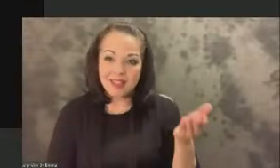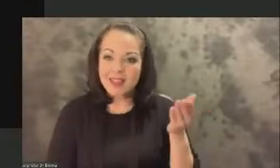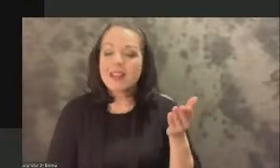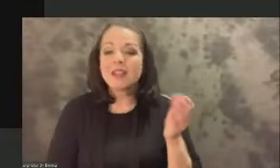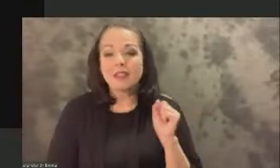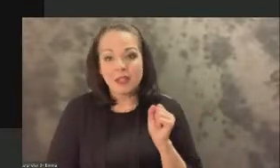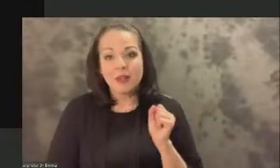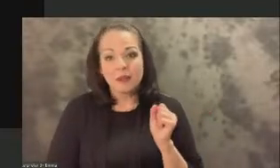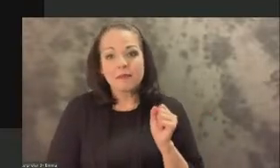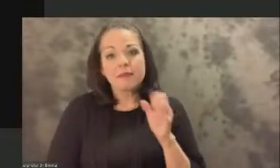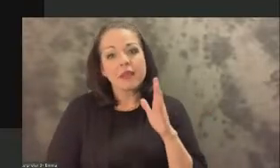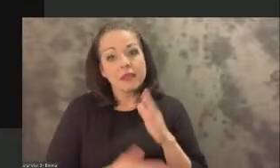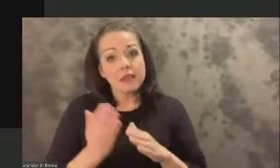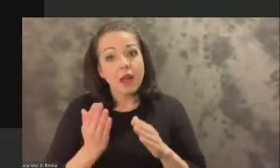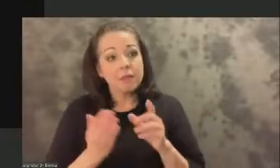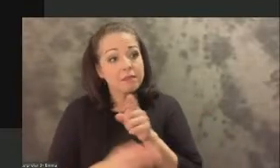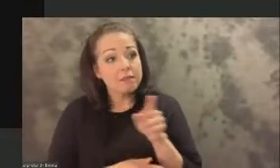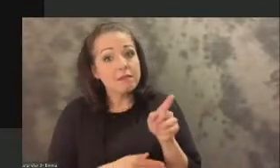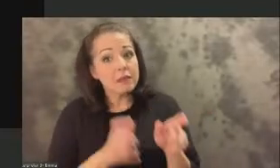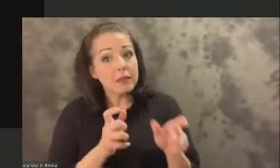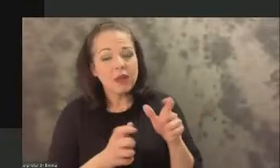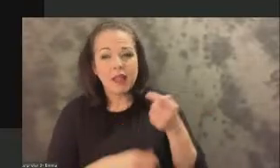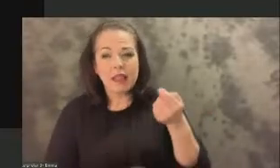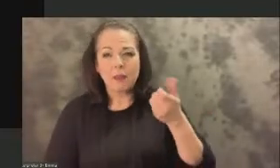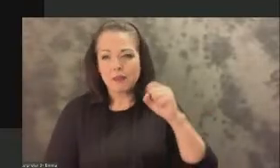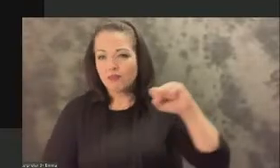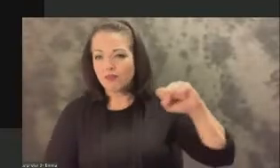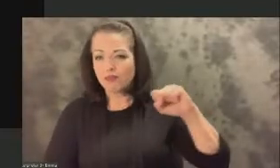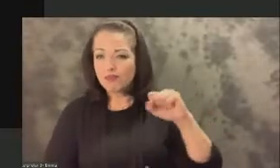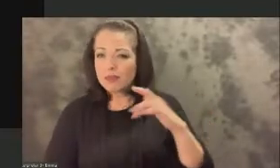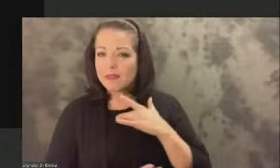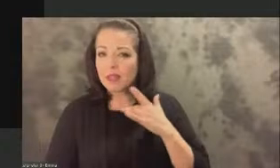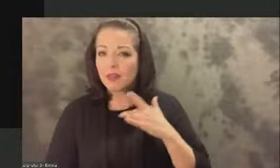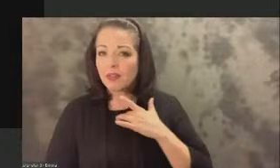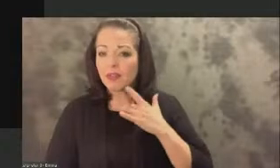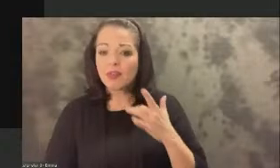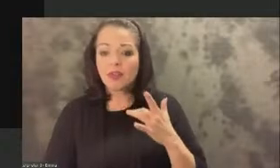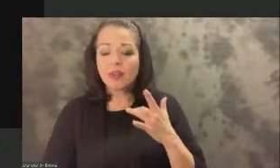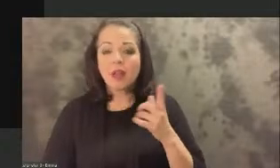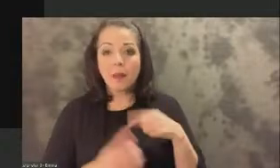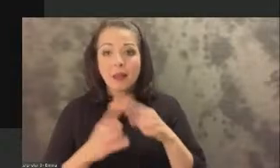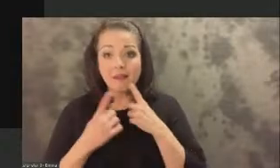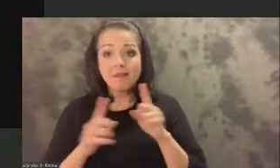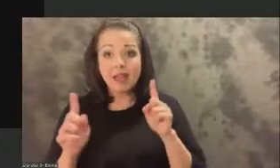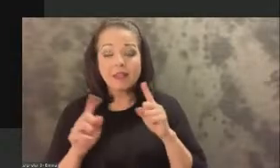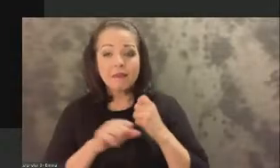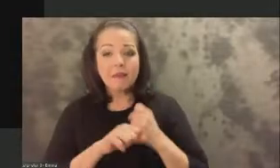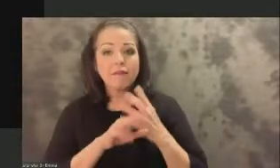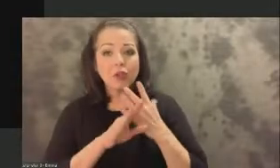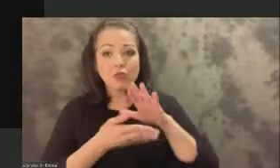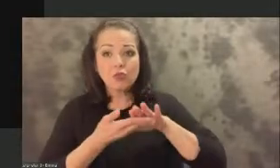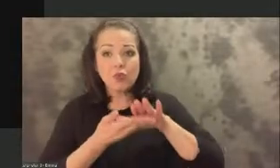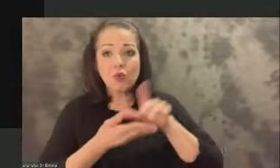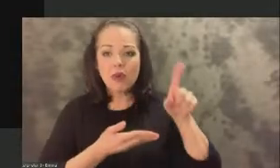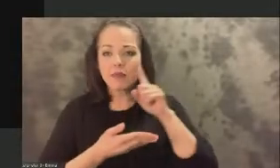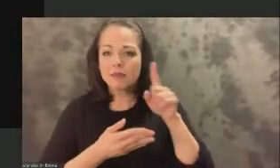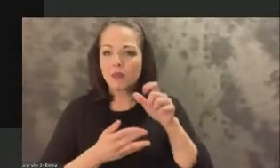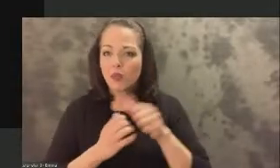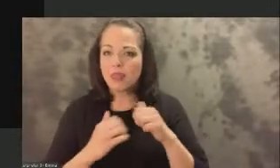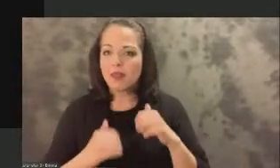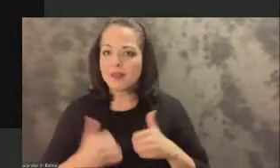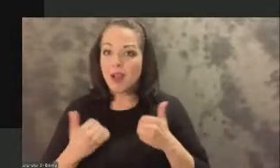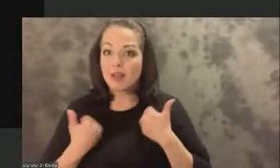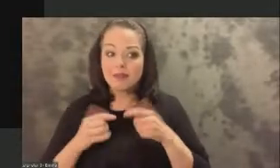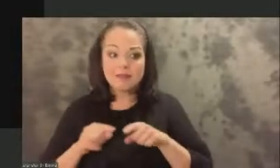So some people might be apprehensive about the effectiveness of virtual schools, especially amongst the younger